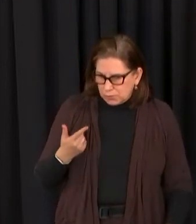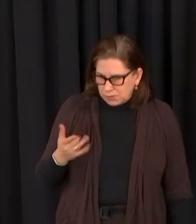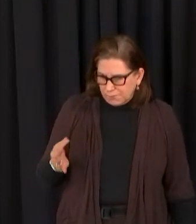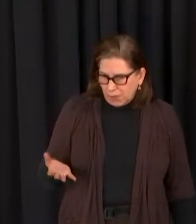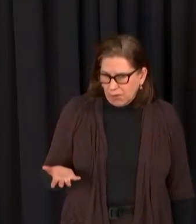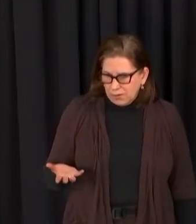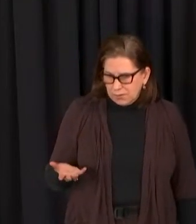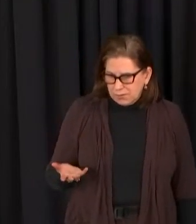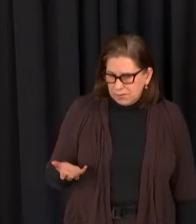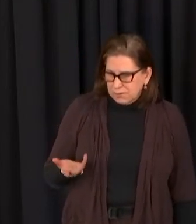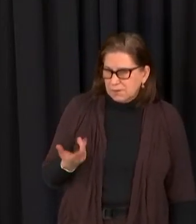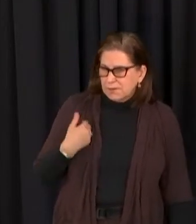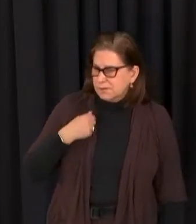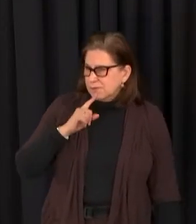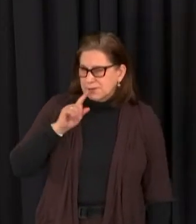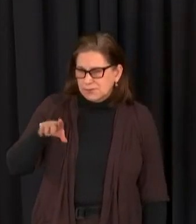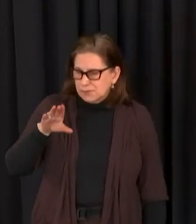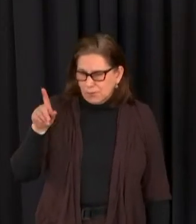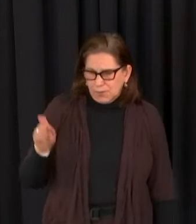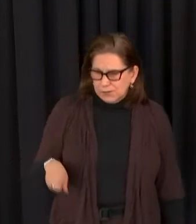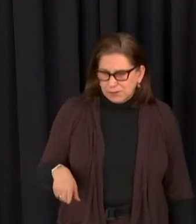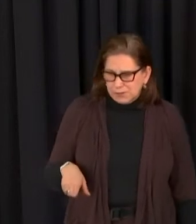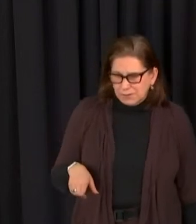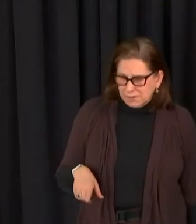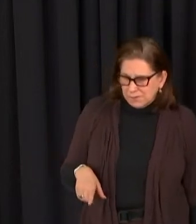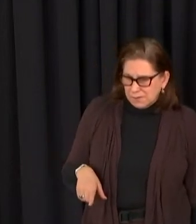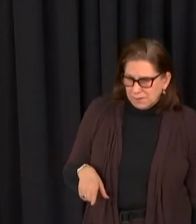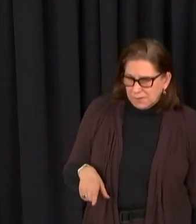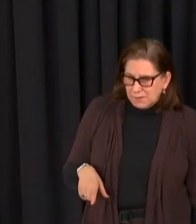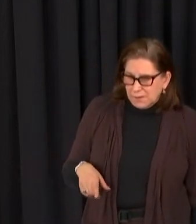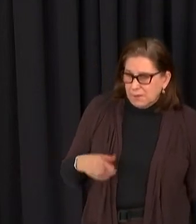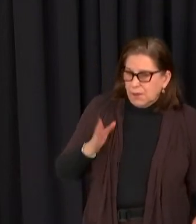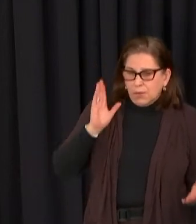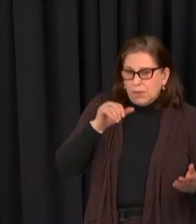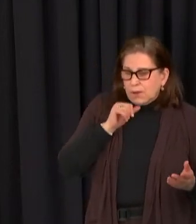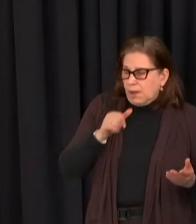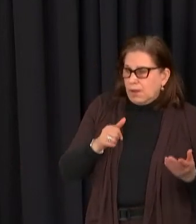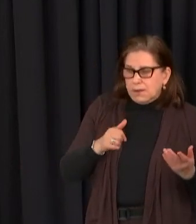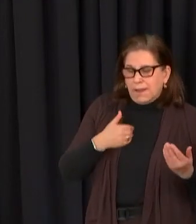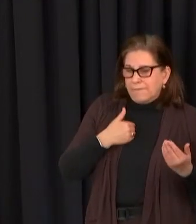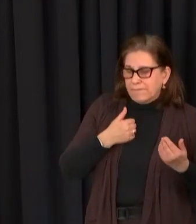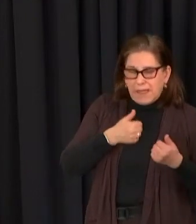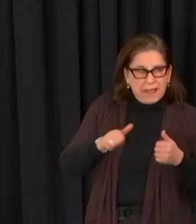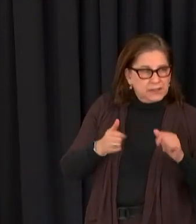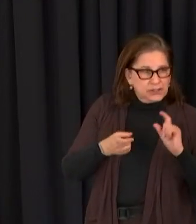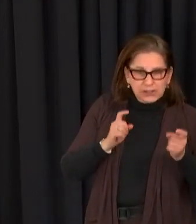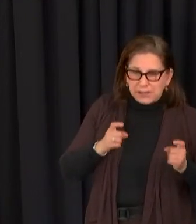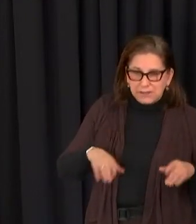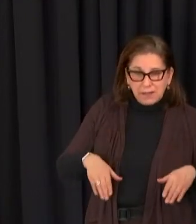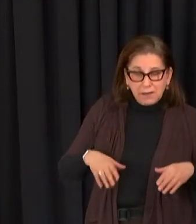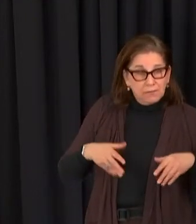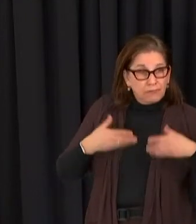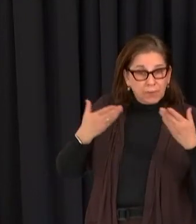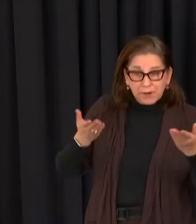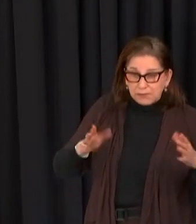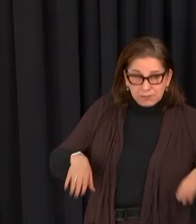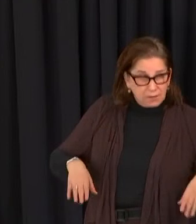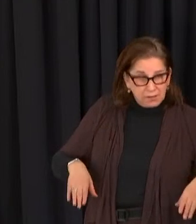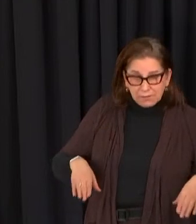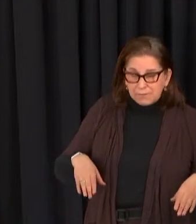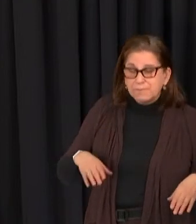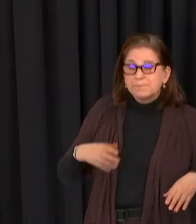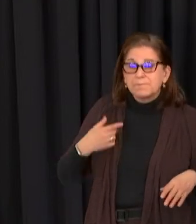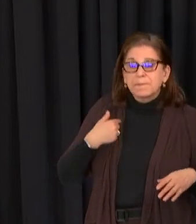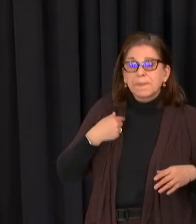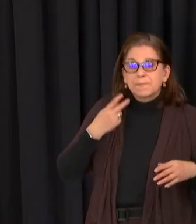that we're likely to recommend. But we will continue to monitor activity and make sure if